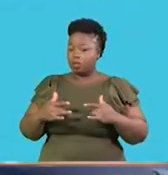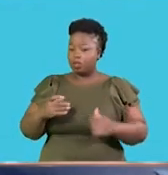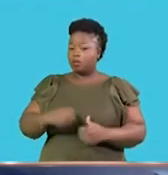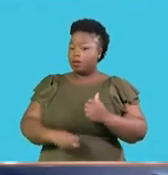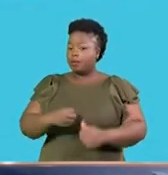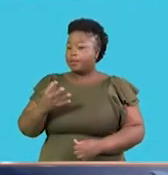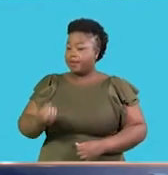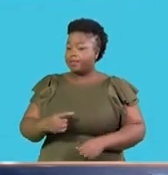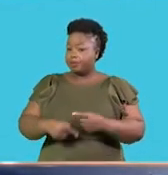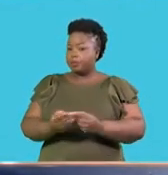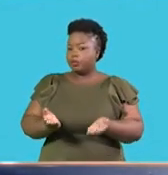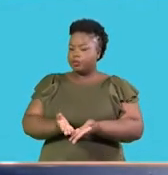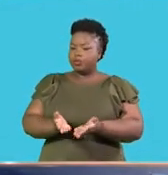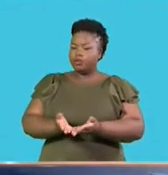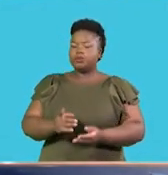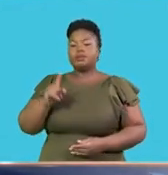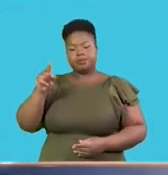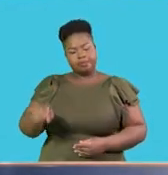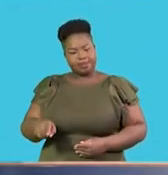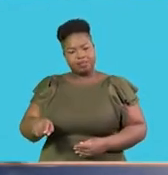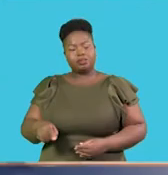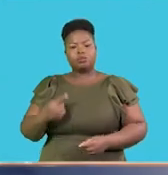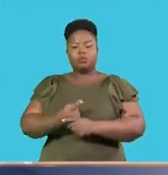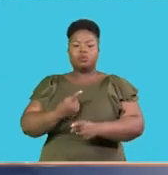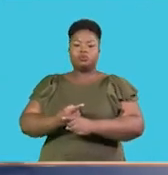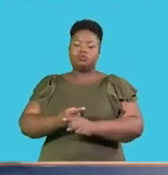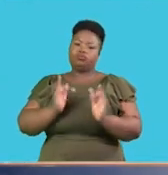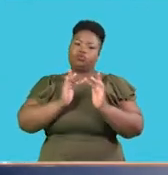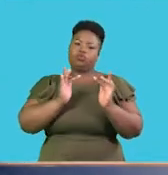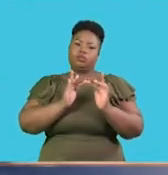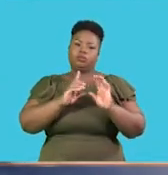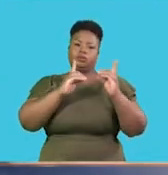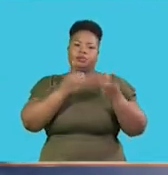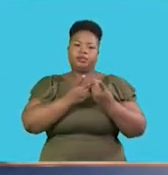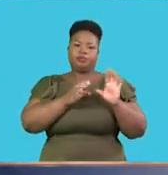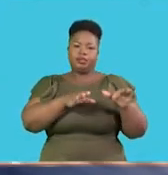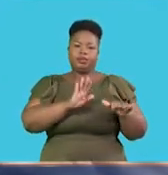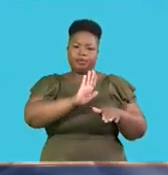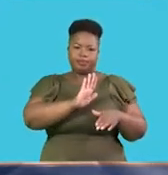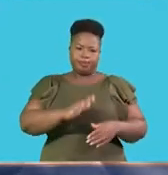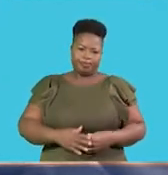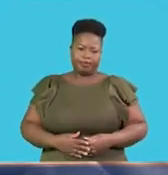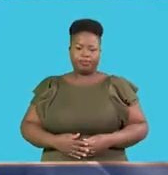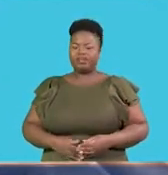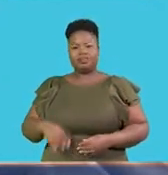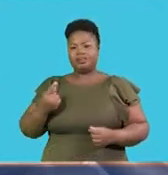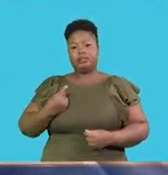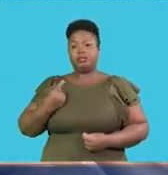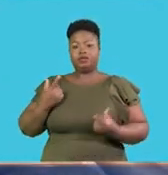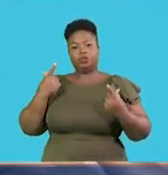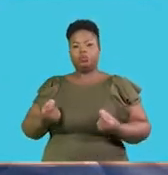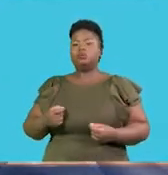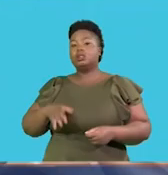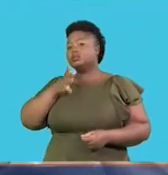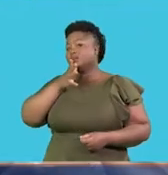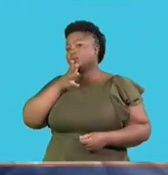abanazo malunga nezikolo baziqhelise ukuba baqhagamshelane nesebe kwangexesha, bangazigcini de zibe